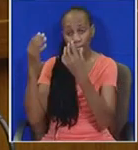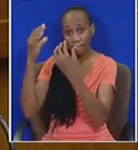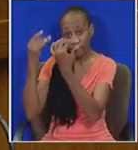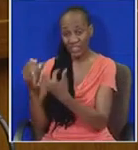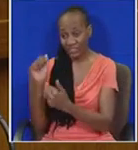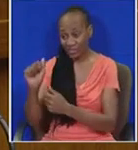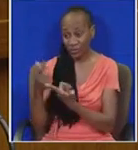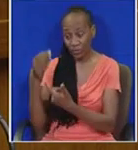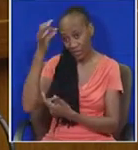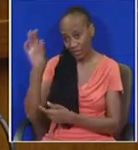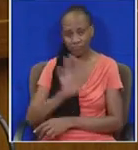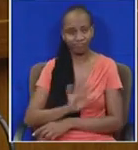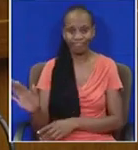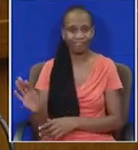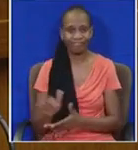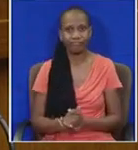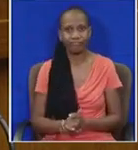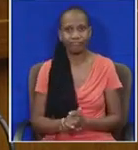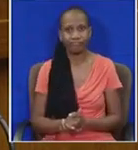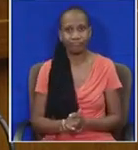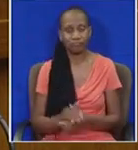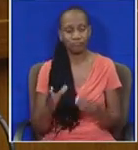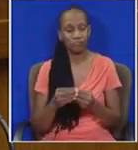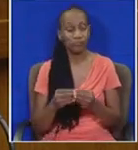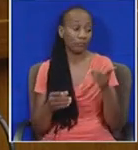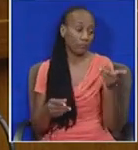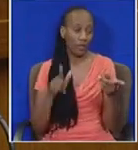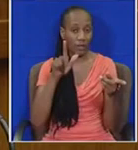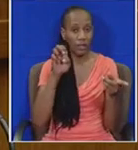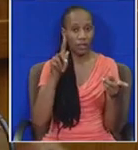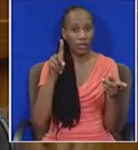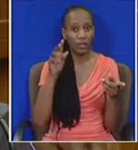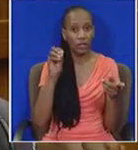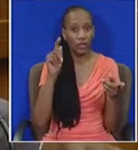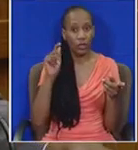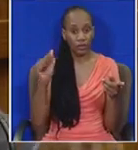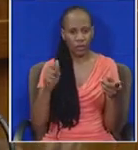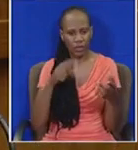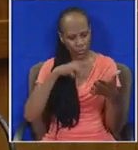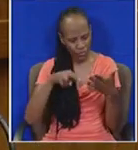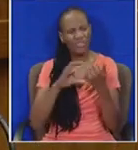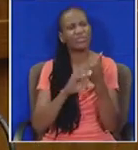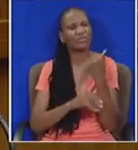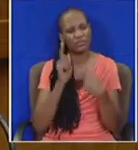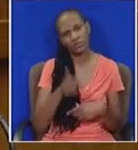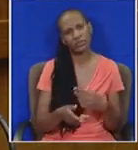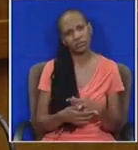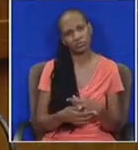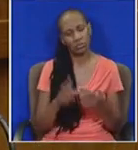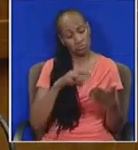By the way, if Member Lekota reads our constitution, he will discover